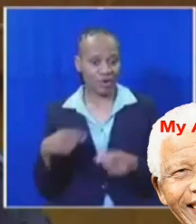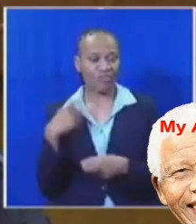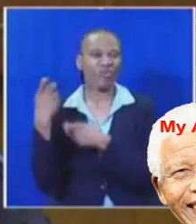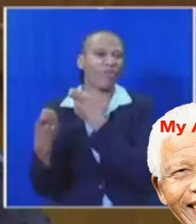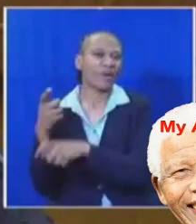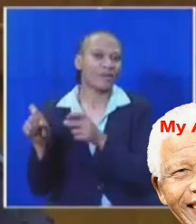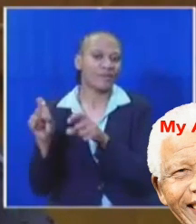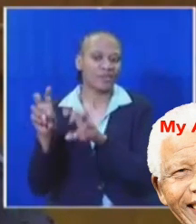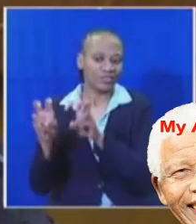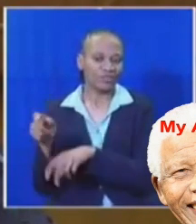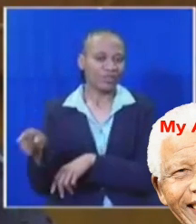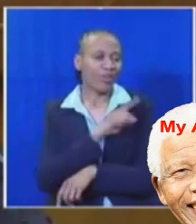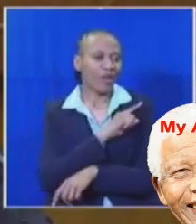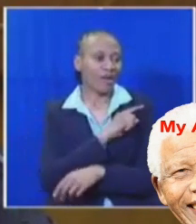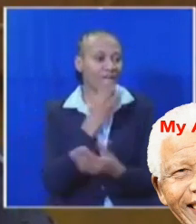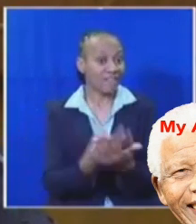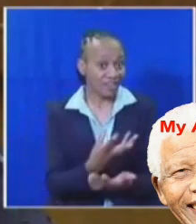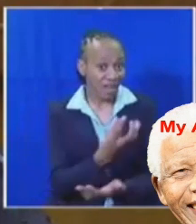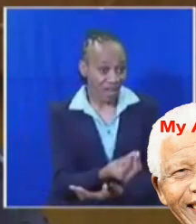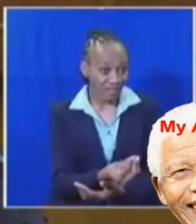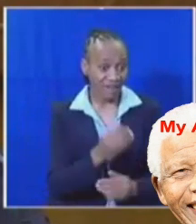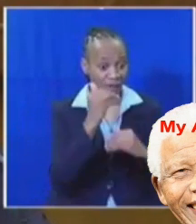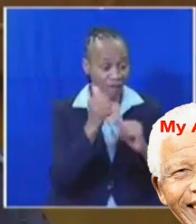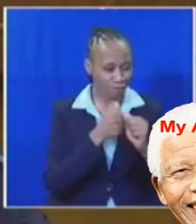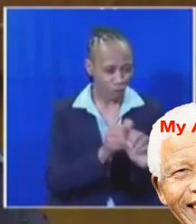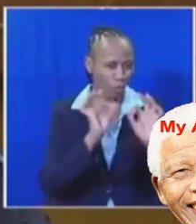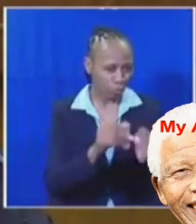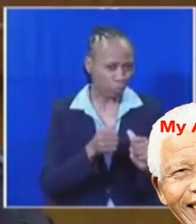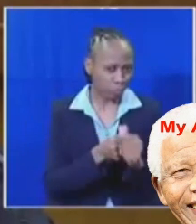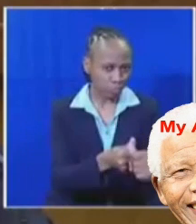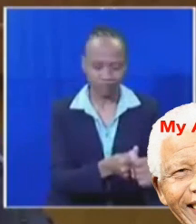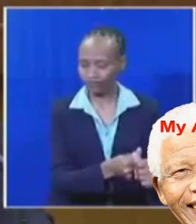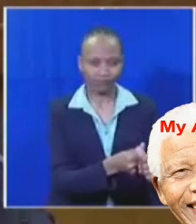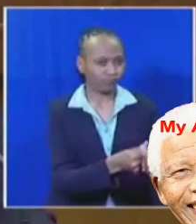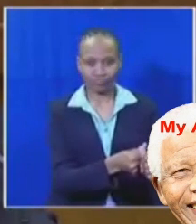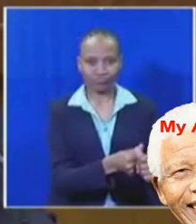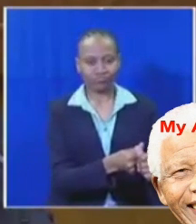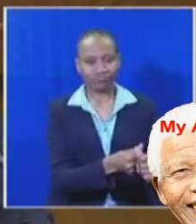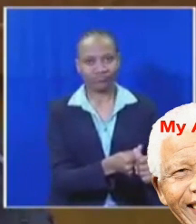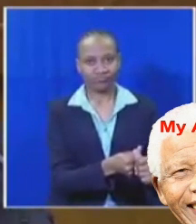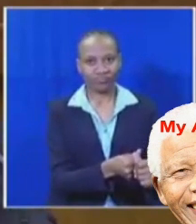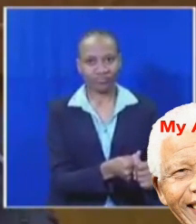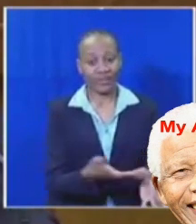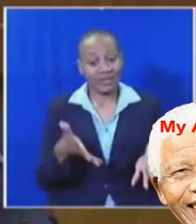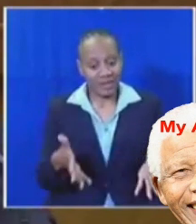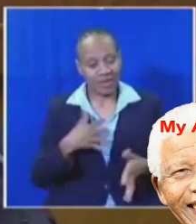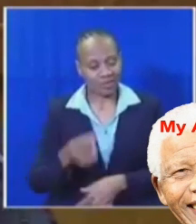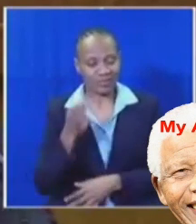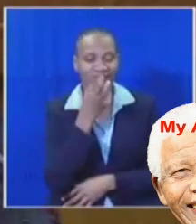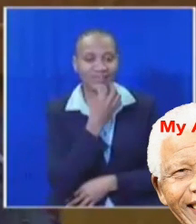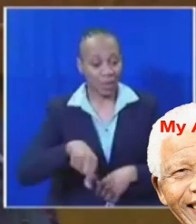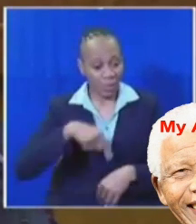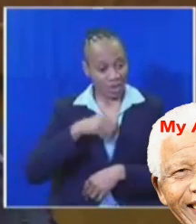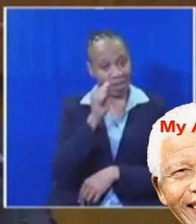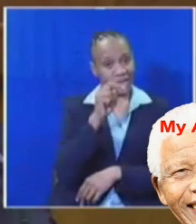there were no facts, because they followed no procedure in dealing with this matter, Honorable Chair. So I want to call upon, as the